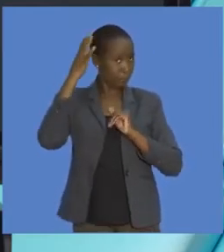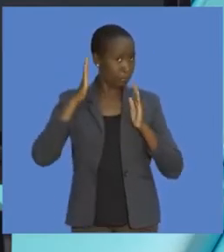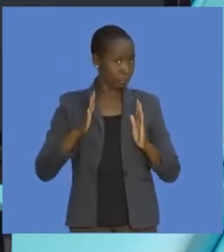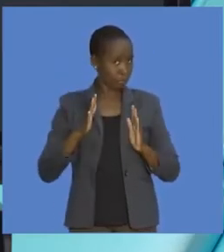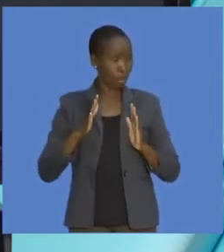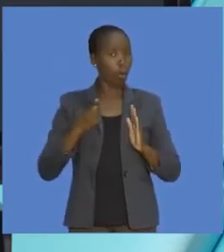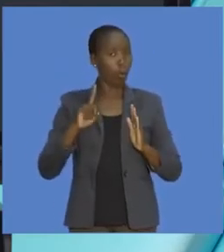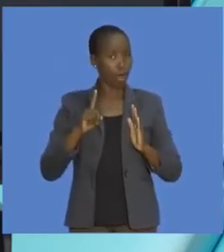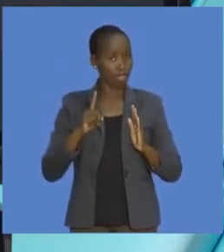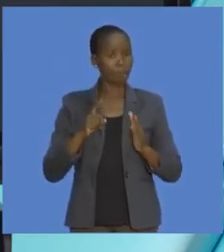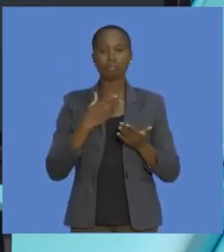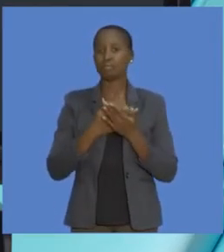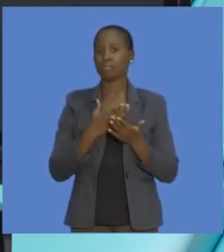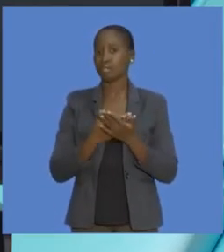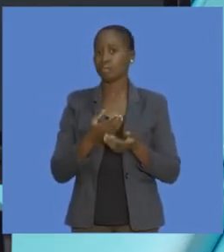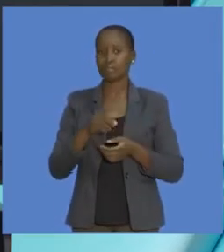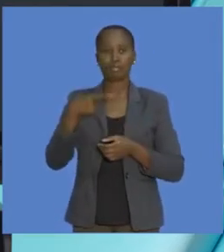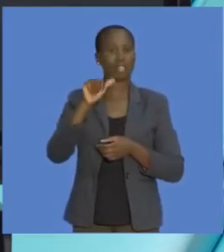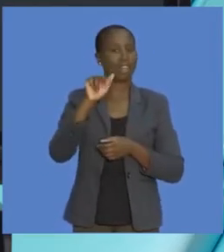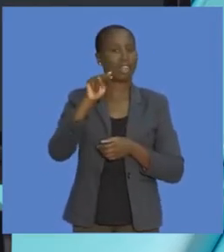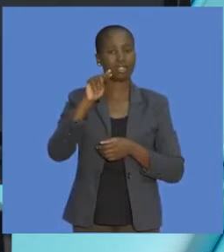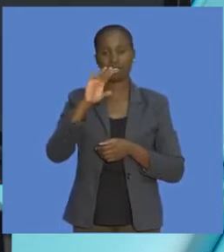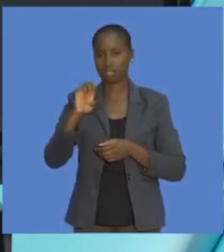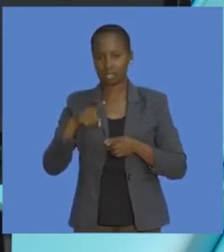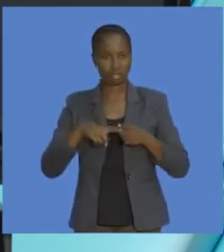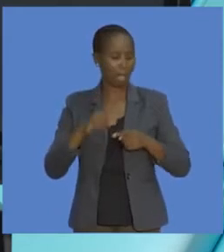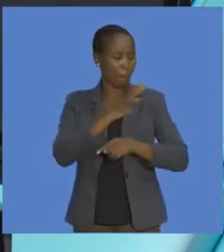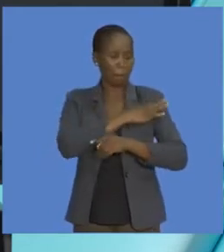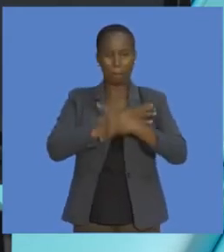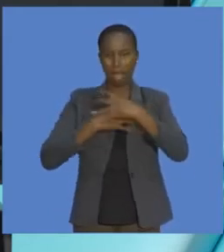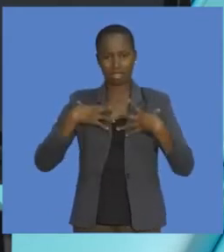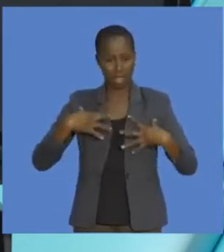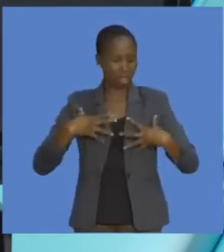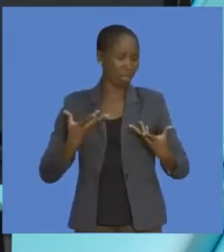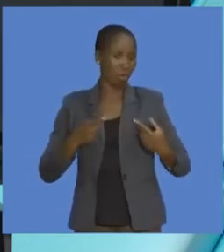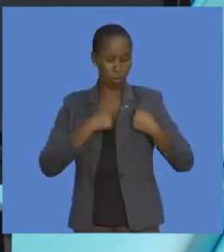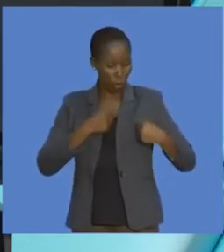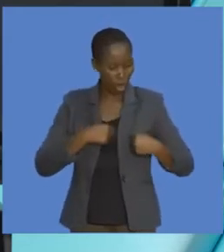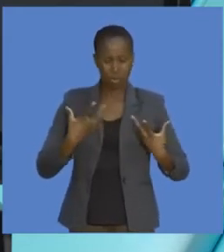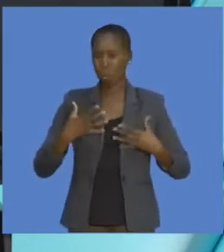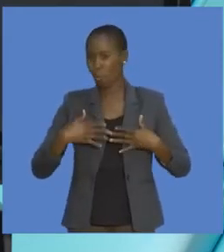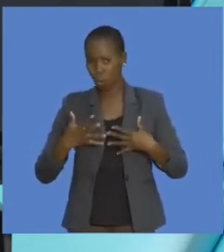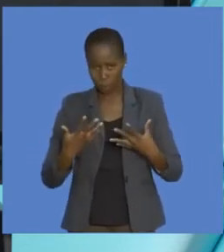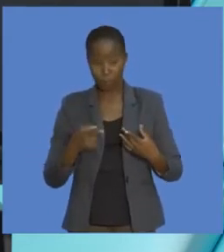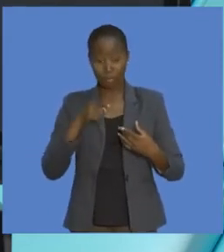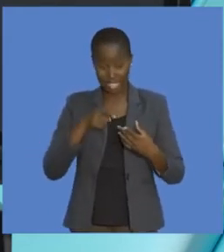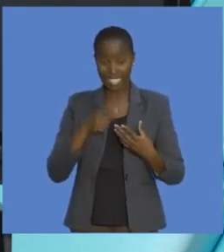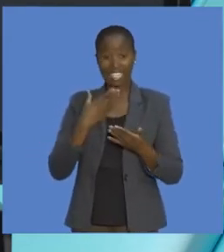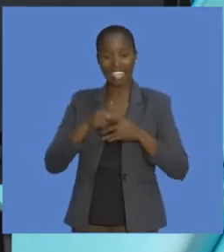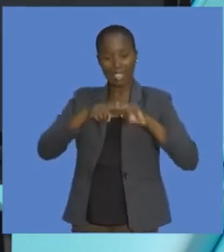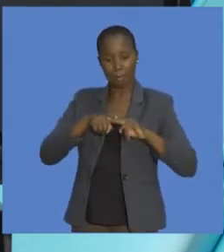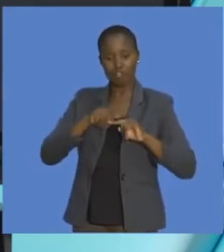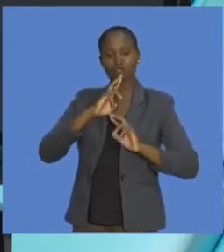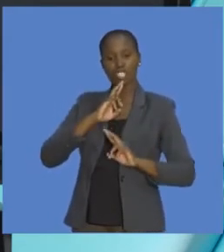be glands, could be muscles, but could be various other organs that respond to that change and then